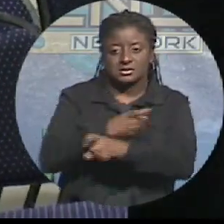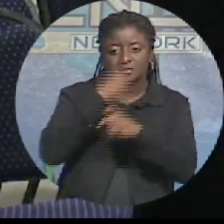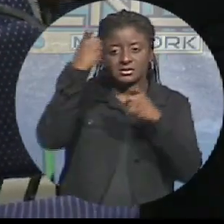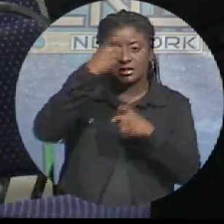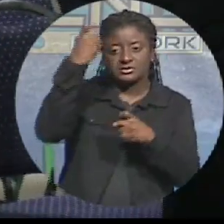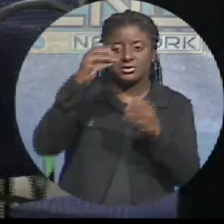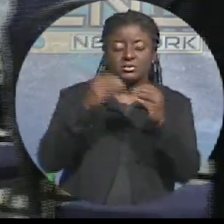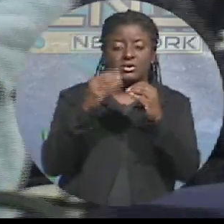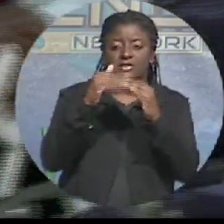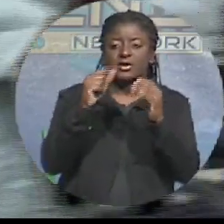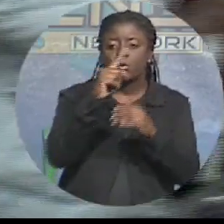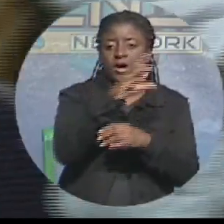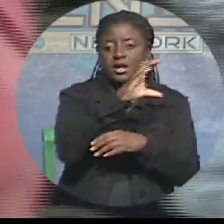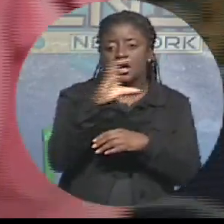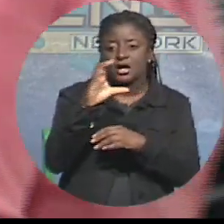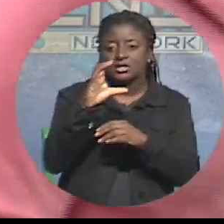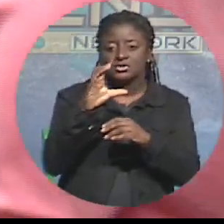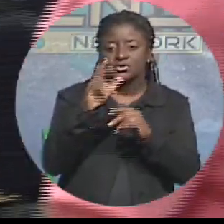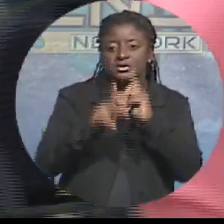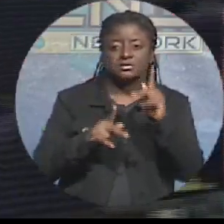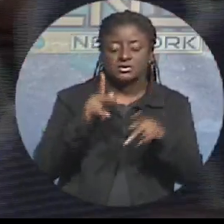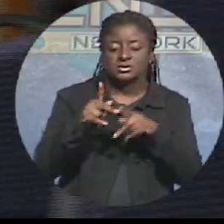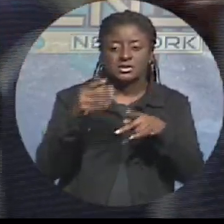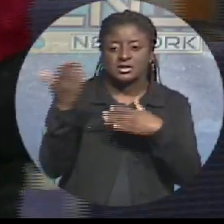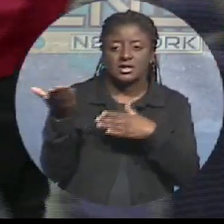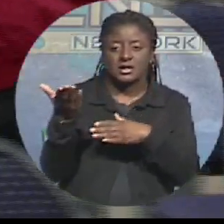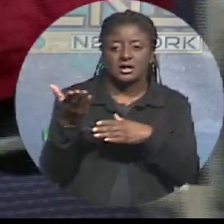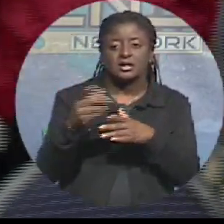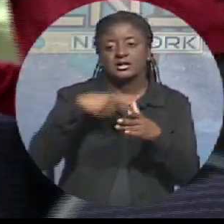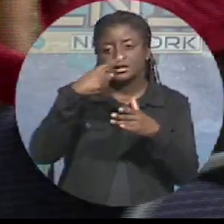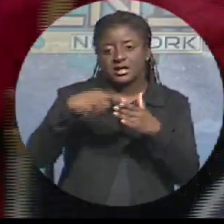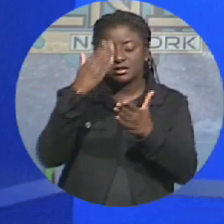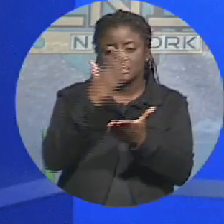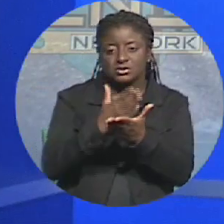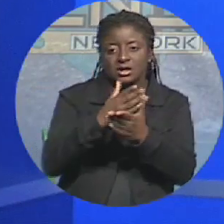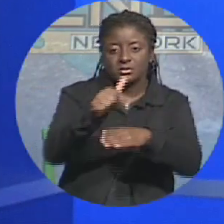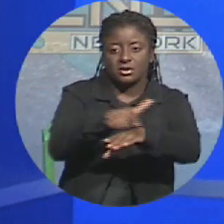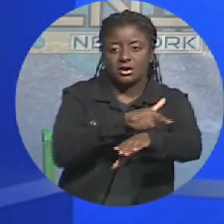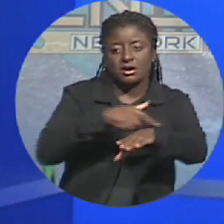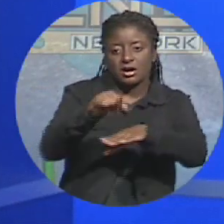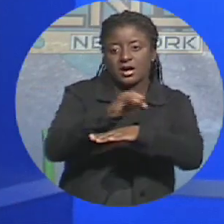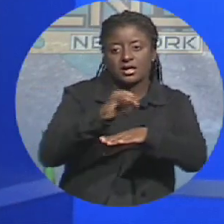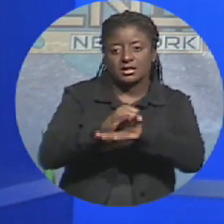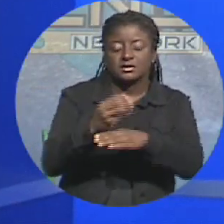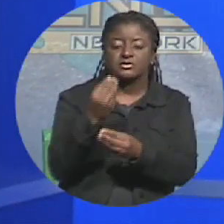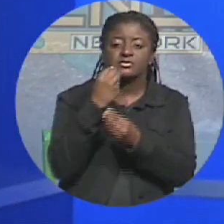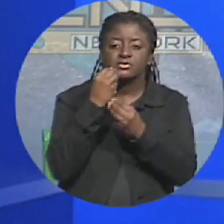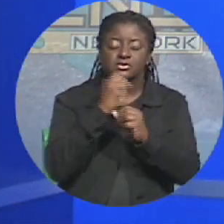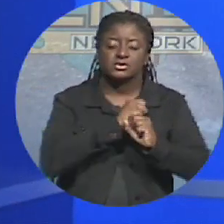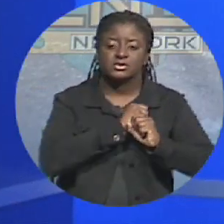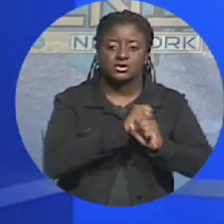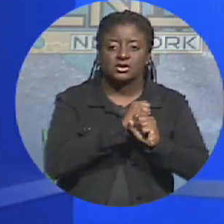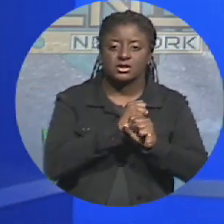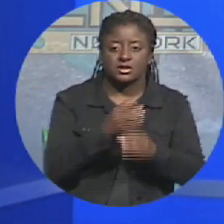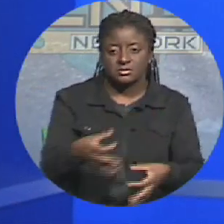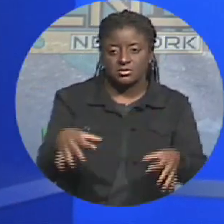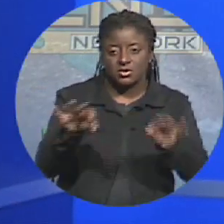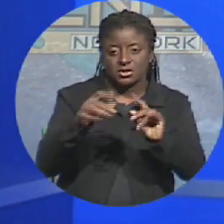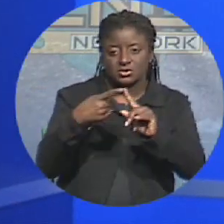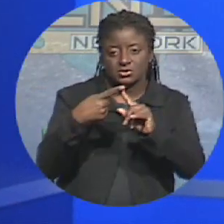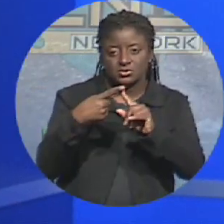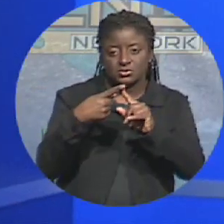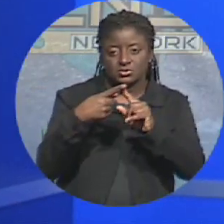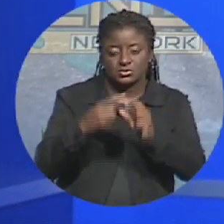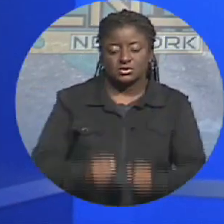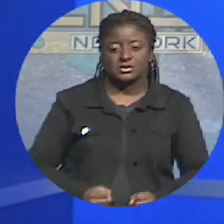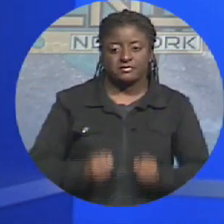attendance. Meantime, the Commission's next stop is Long Island. Food security is key to the survival of any